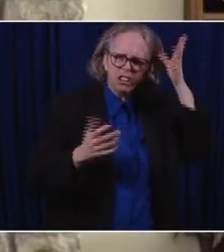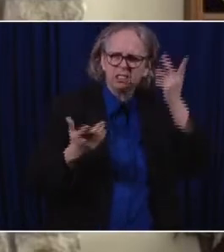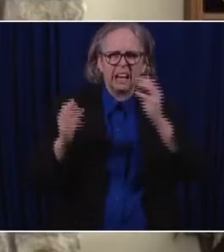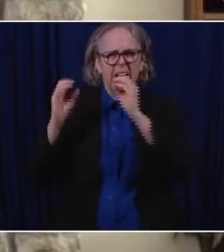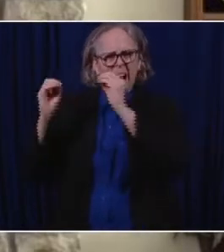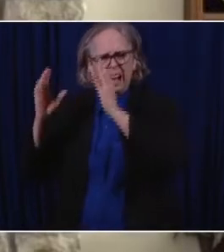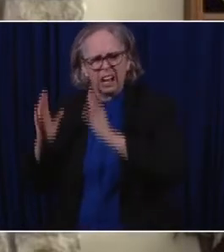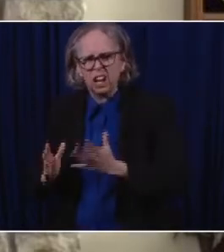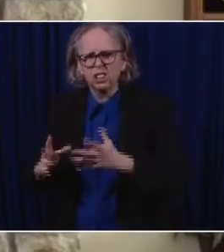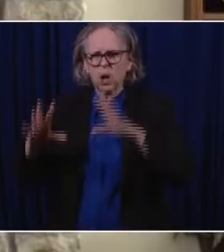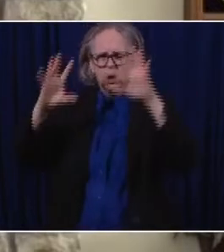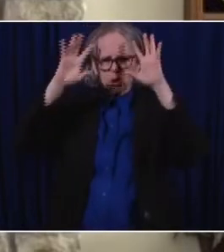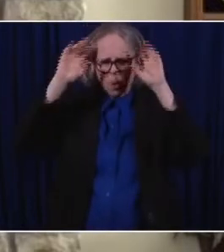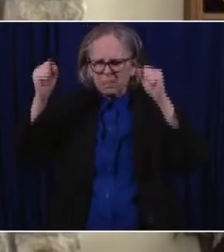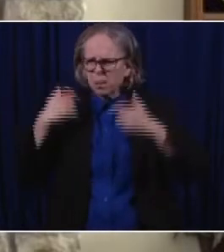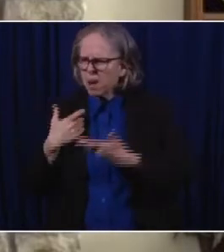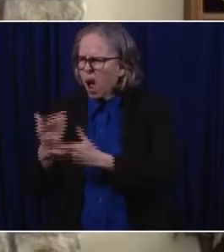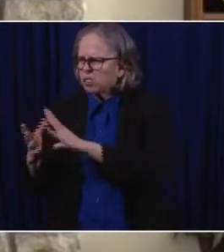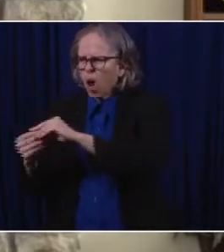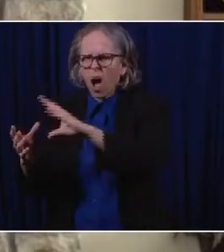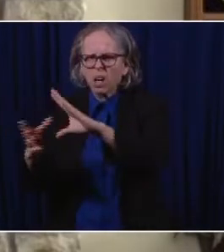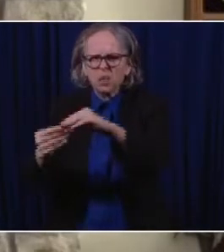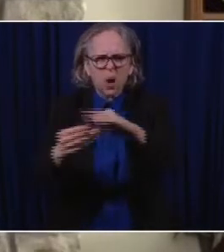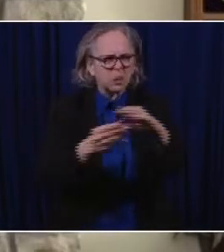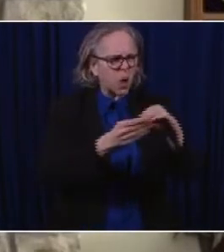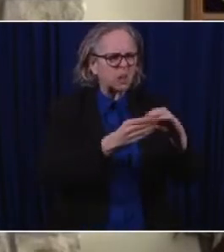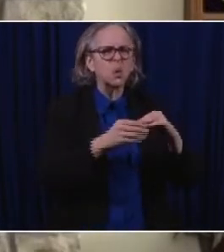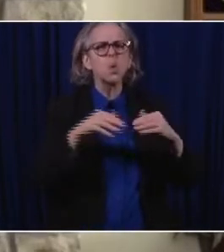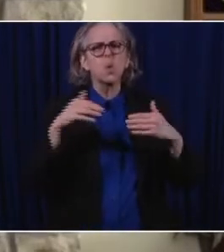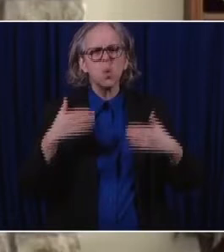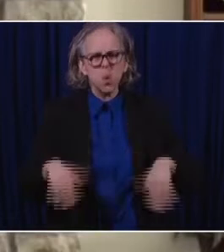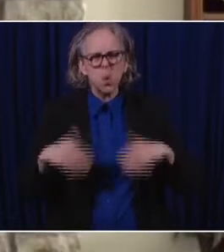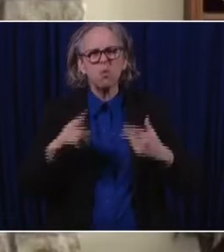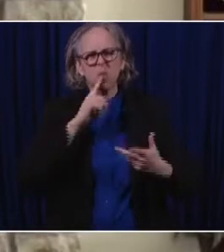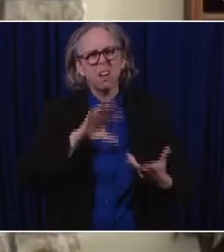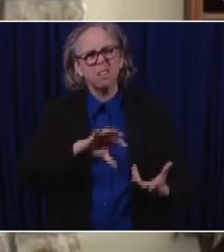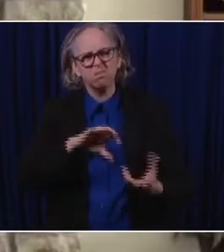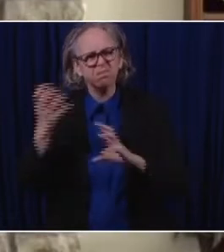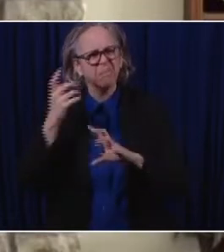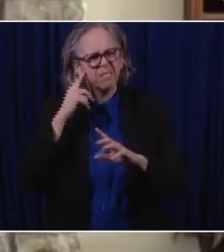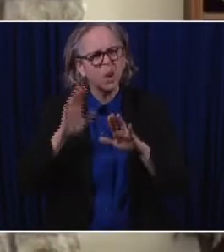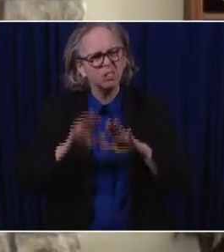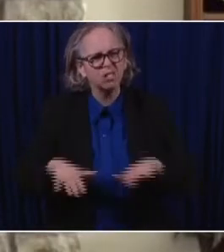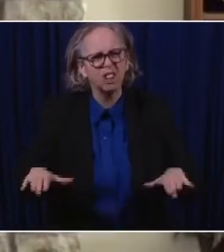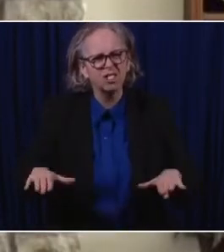the urgent necessity to get our children back in school.